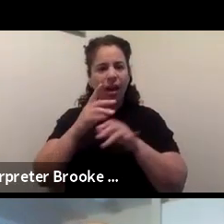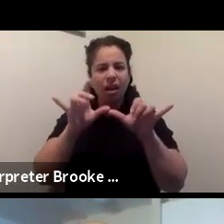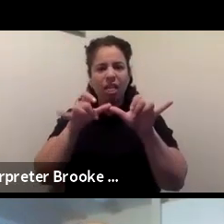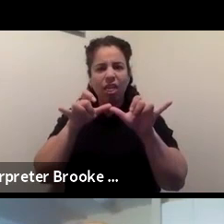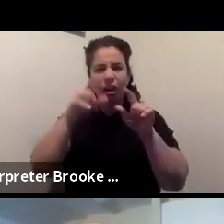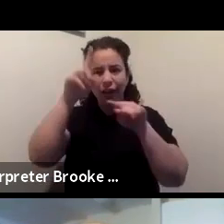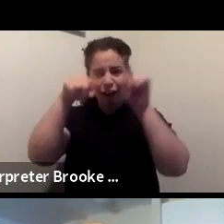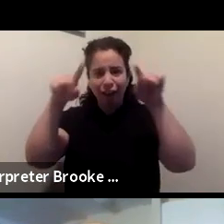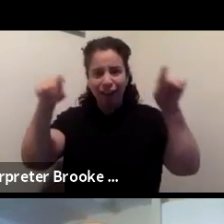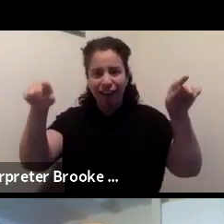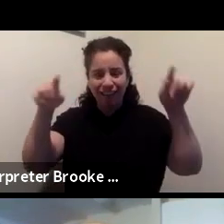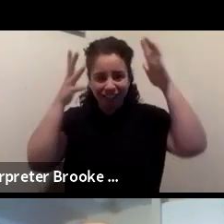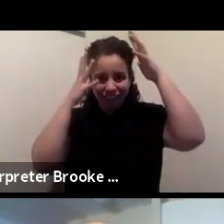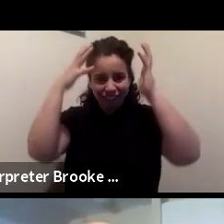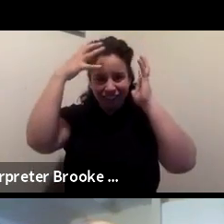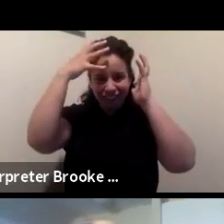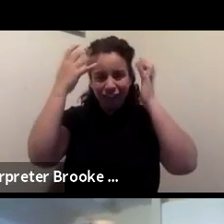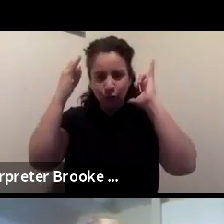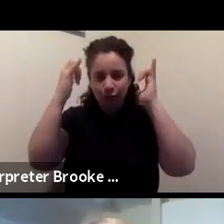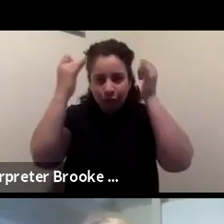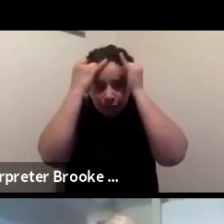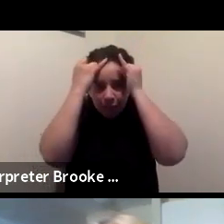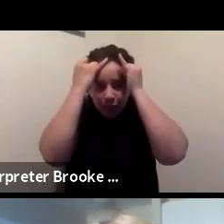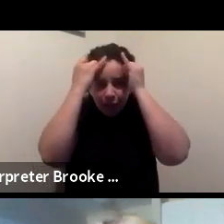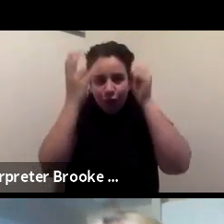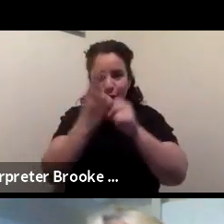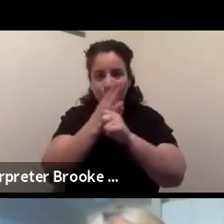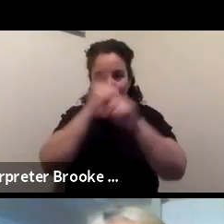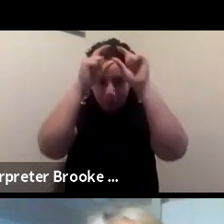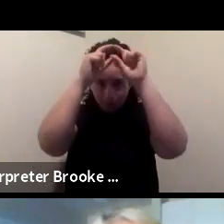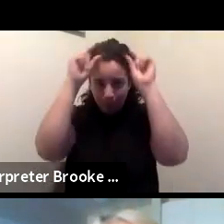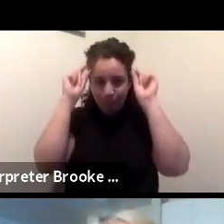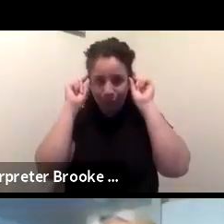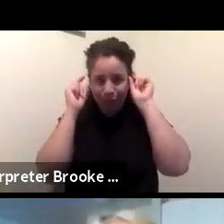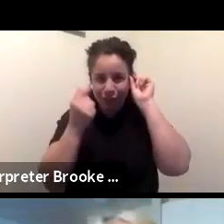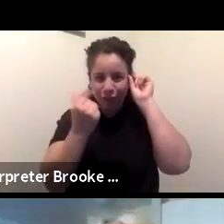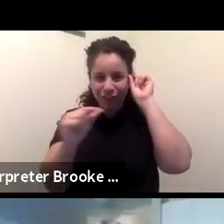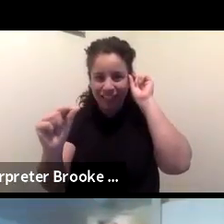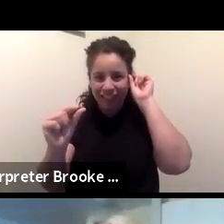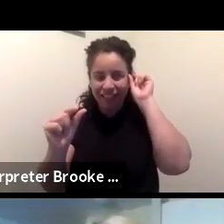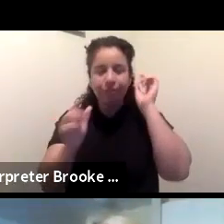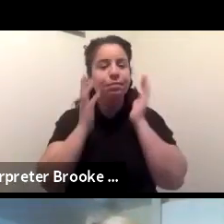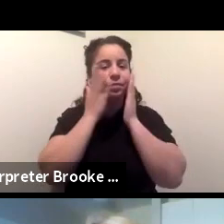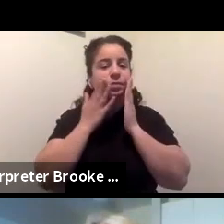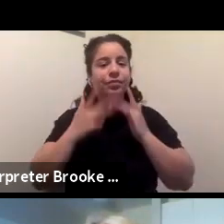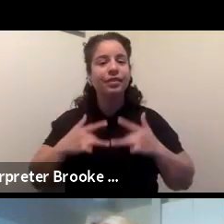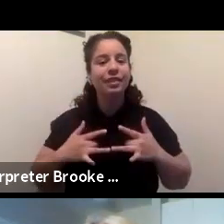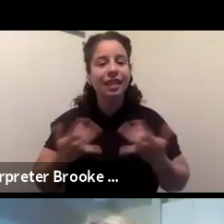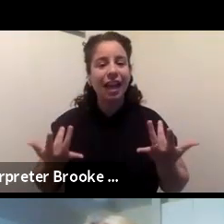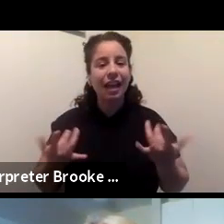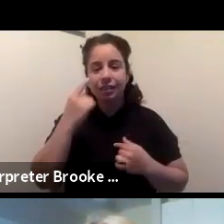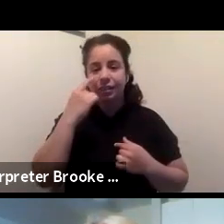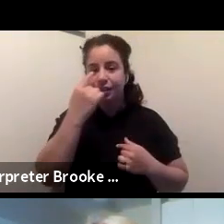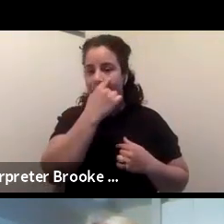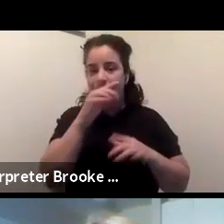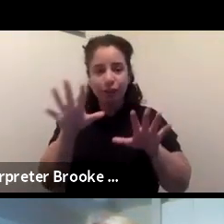held somewhat in place with a green headband. I have light skin, dark